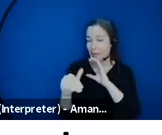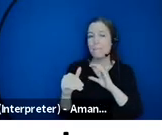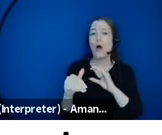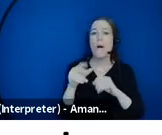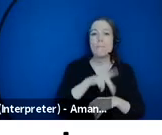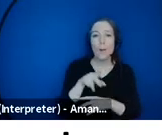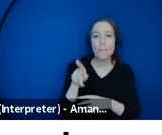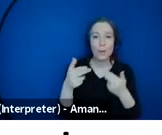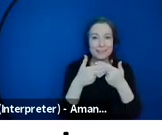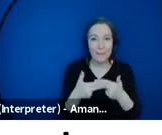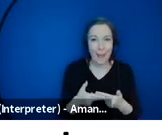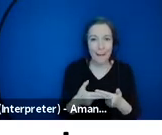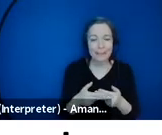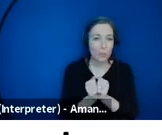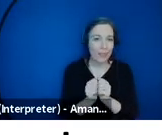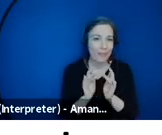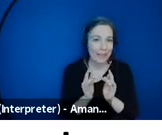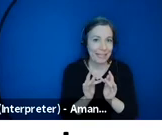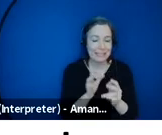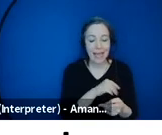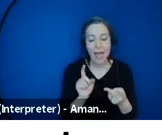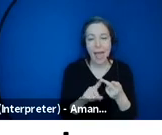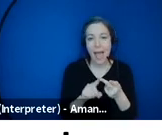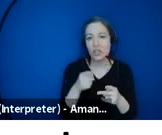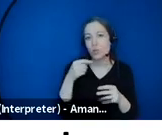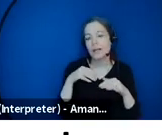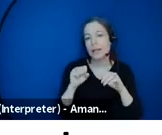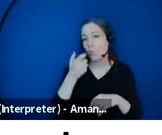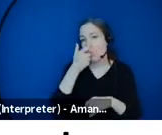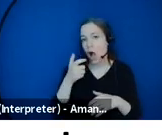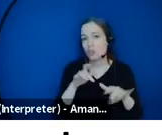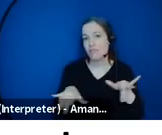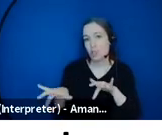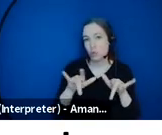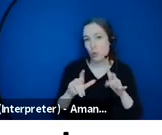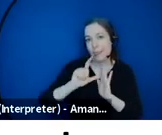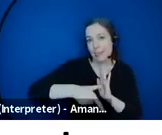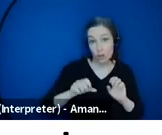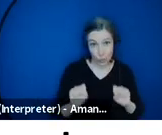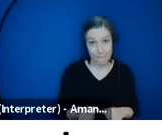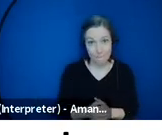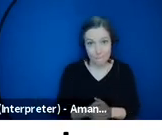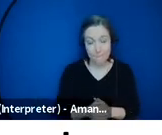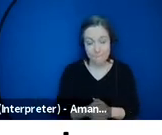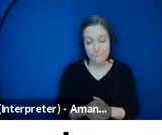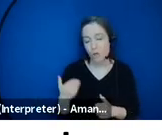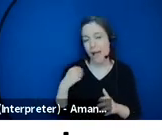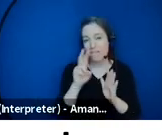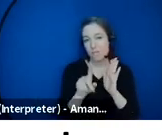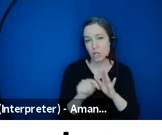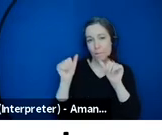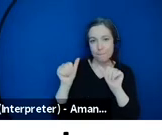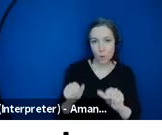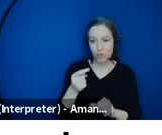helpful links and I'll also send a link to access the recorded version of the presentation. That way you can go back in and watch if you're